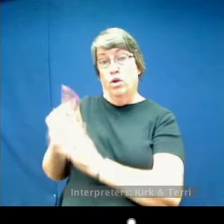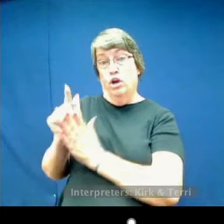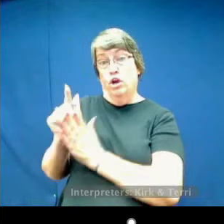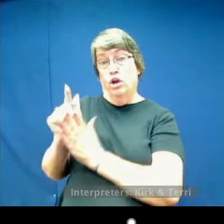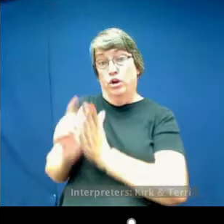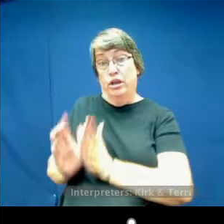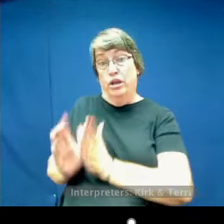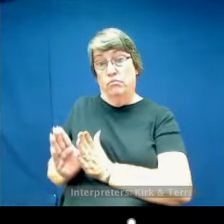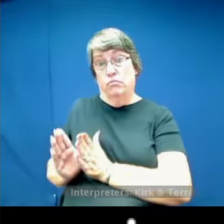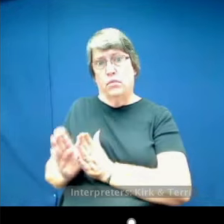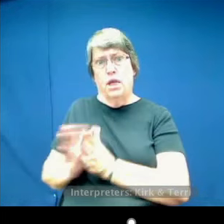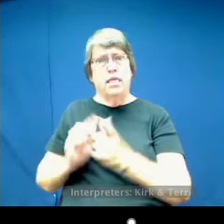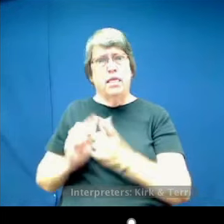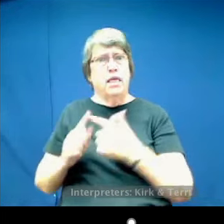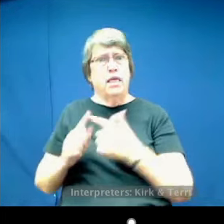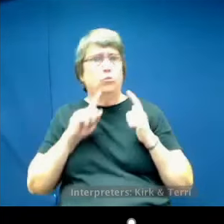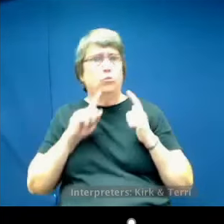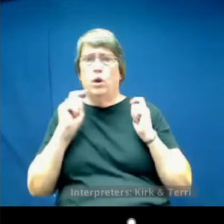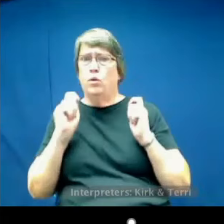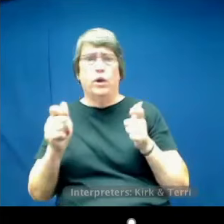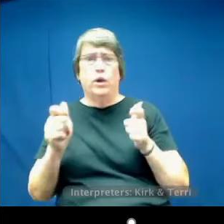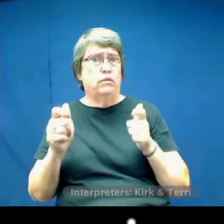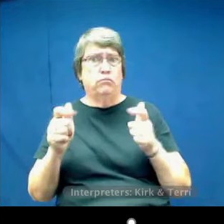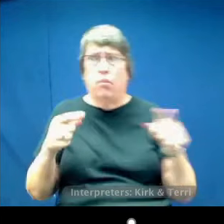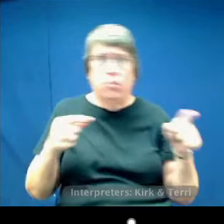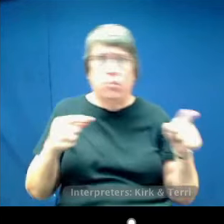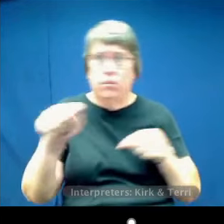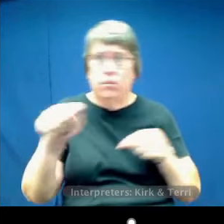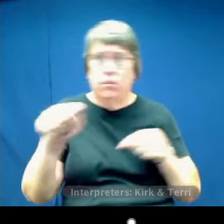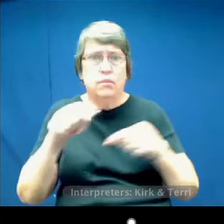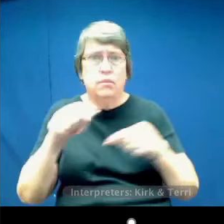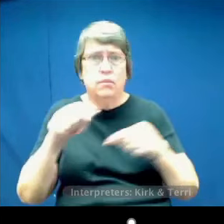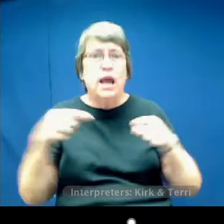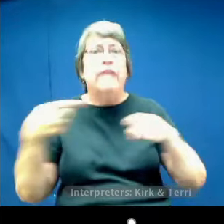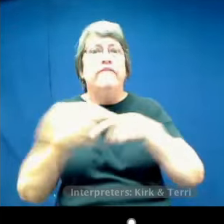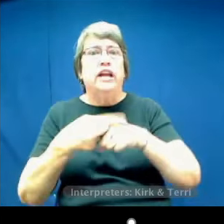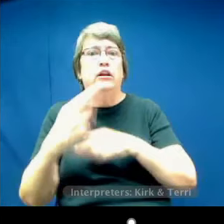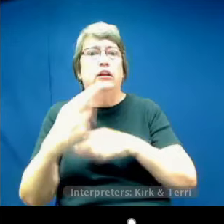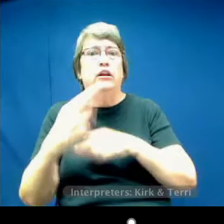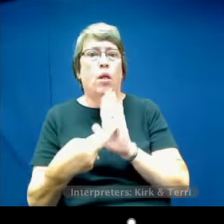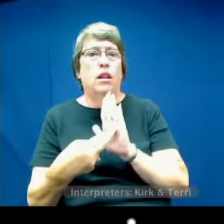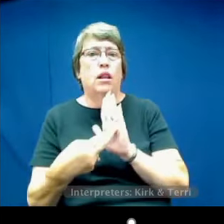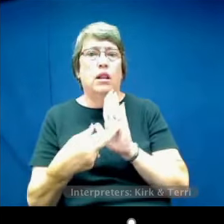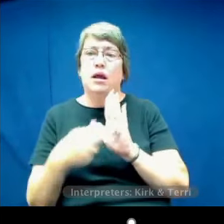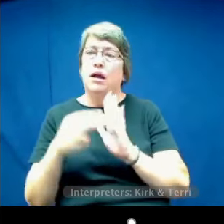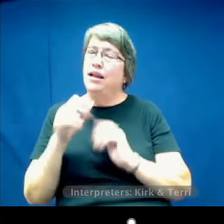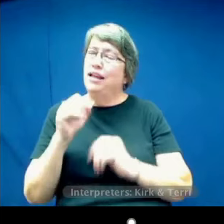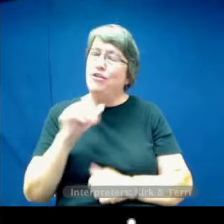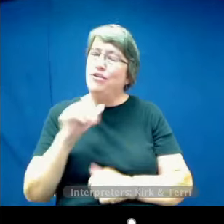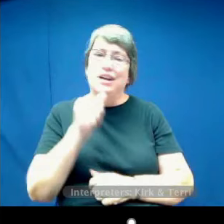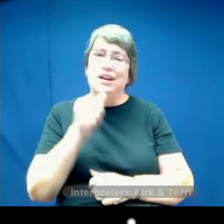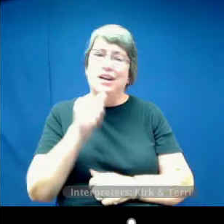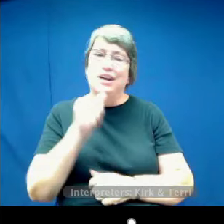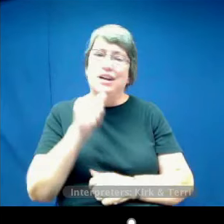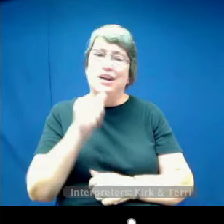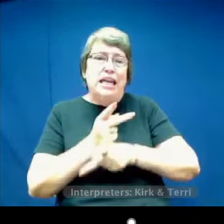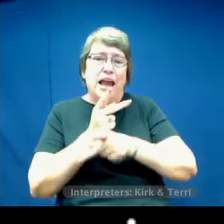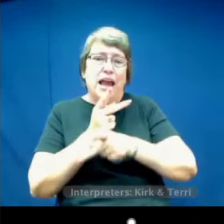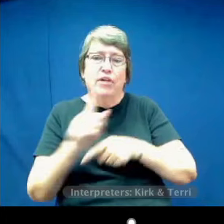very quick that you can get conflicted out if you're not really careful about allocating your interpreter